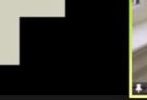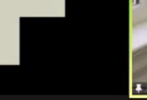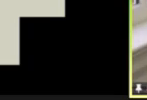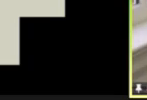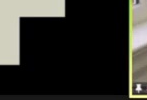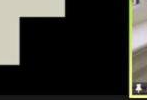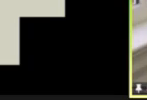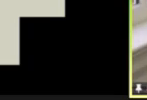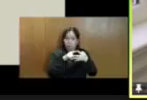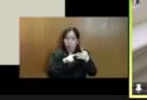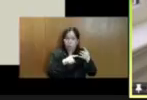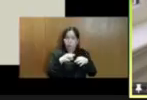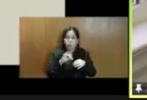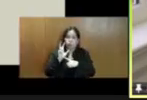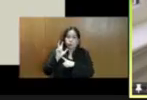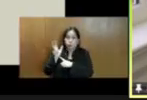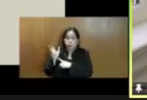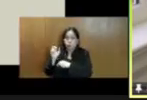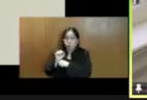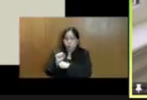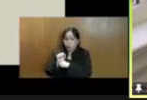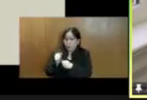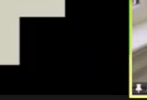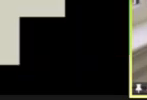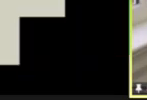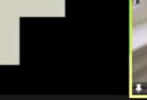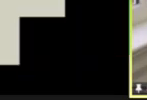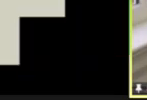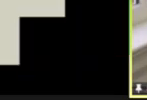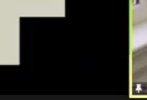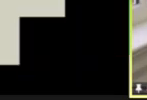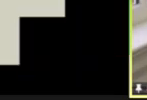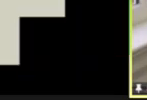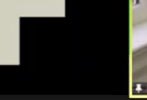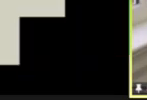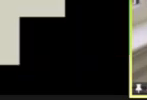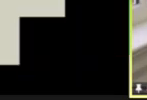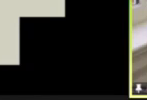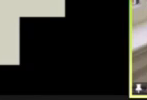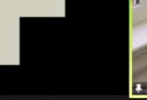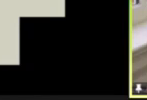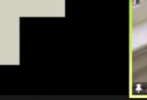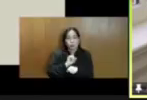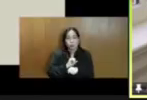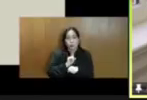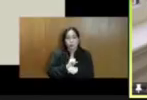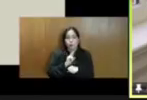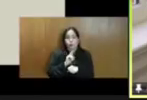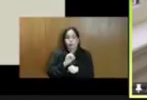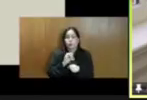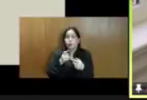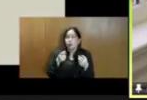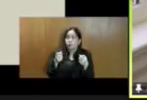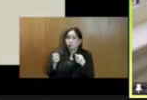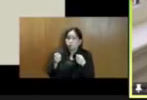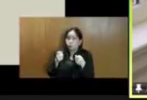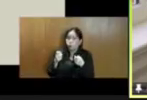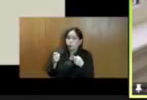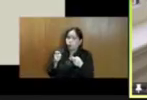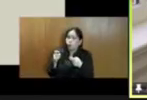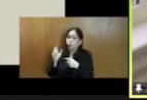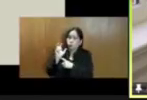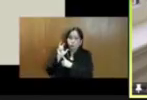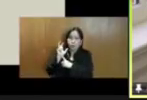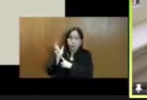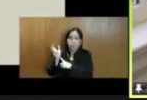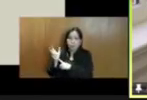things, including like when the job started, right? Because green jobs are newer jobs. Once you control for when the job started, there is